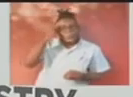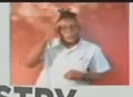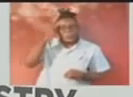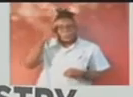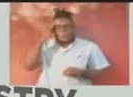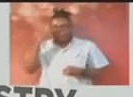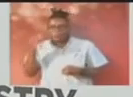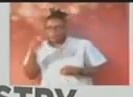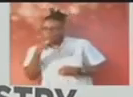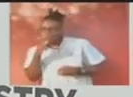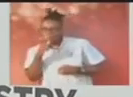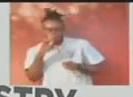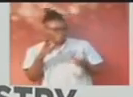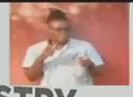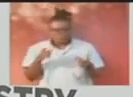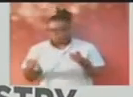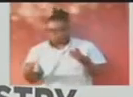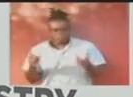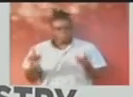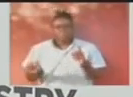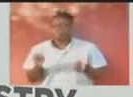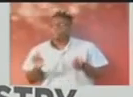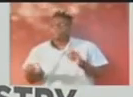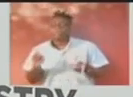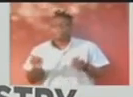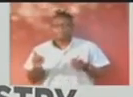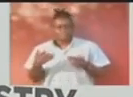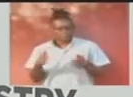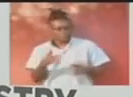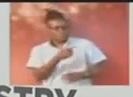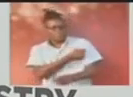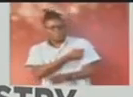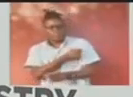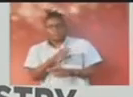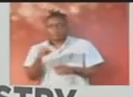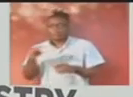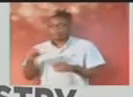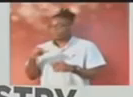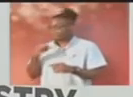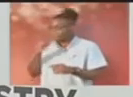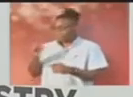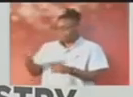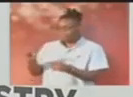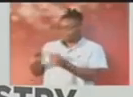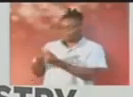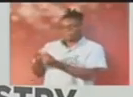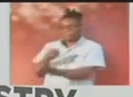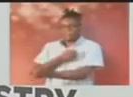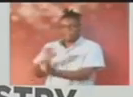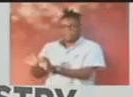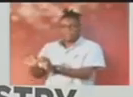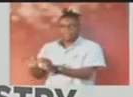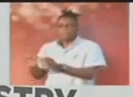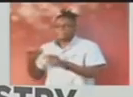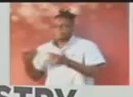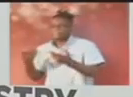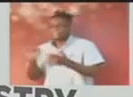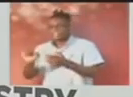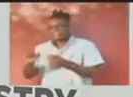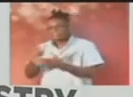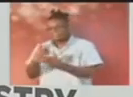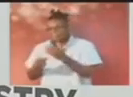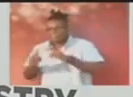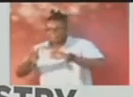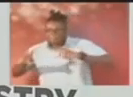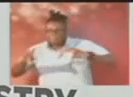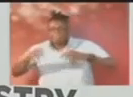blind. And these clinical trials are evaluated in the tens of thousands. So by the time you reach phase